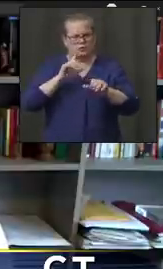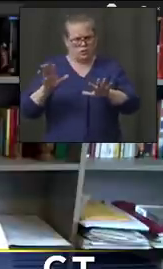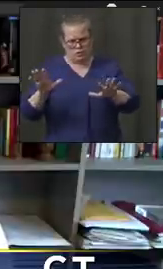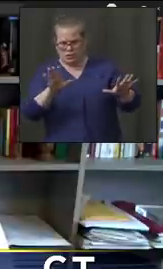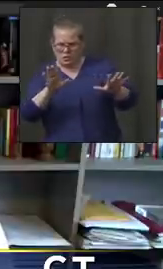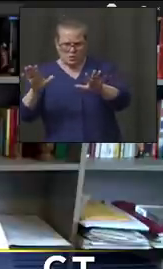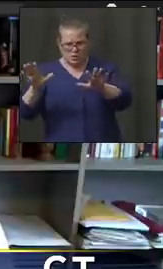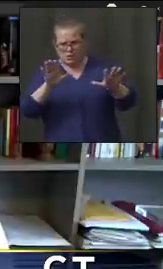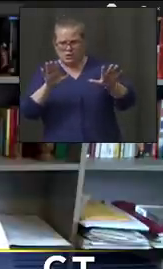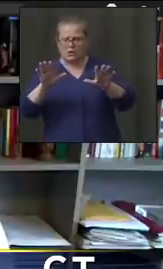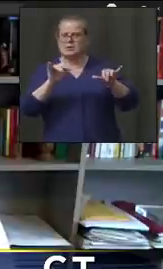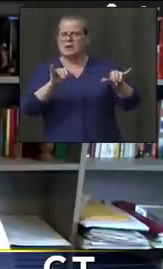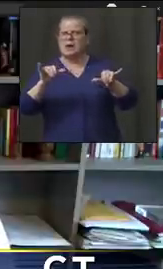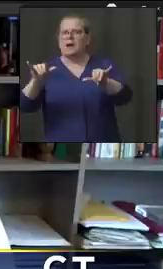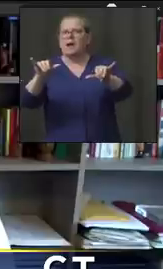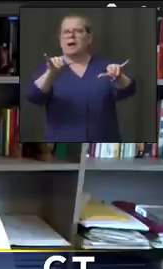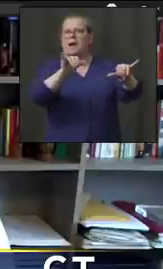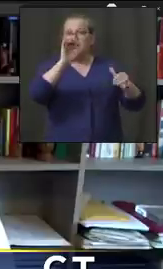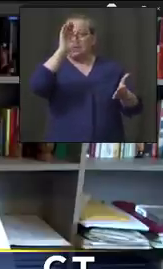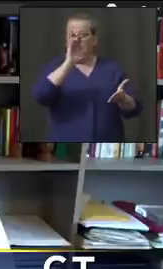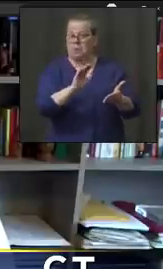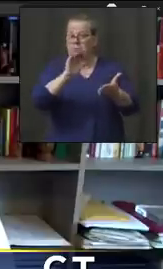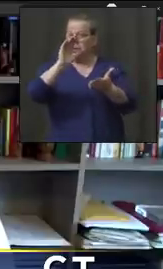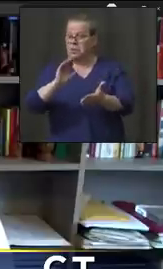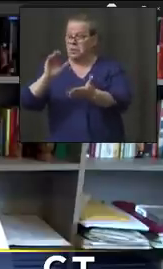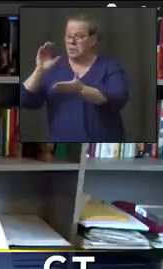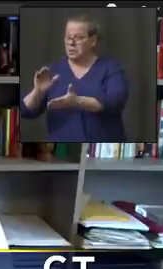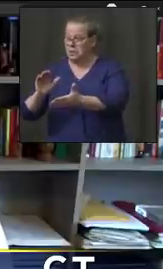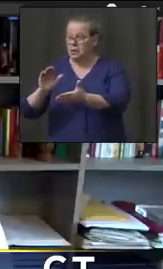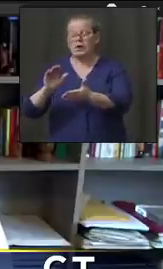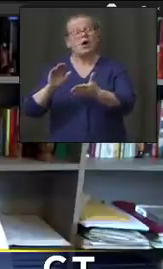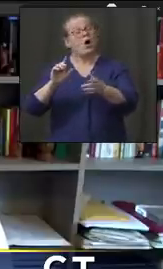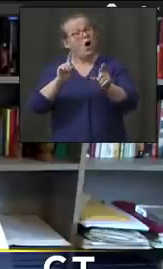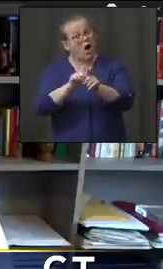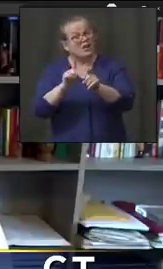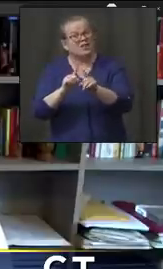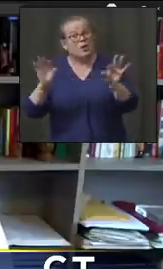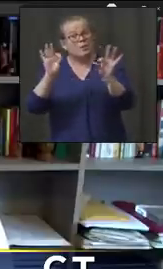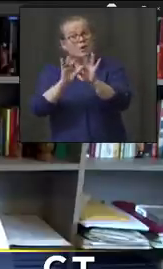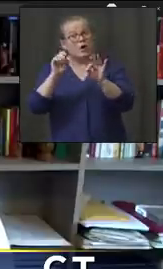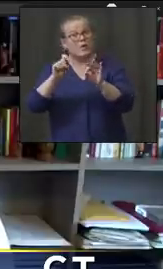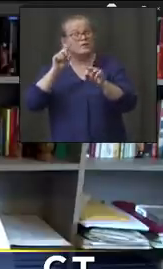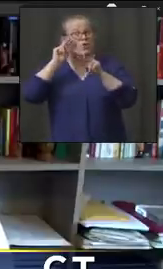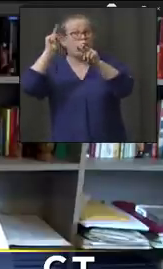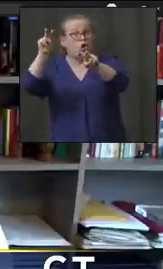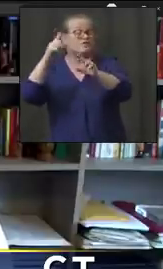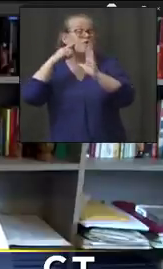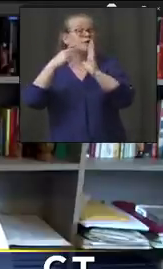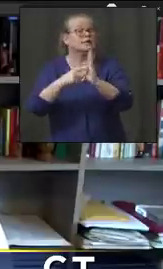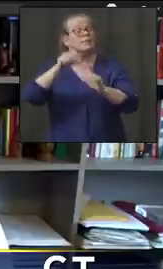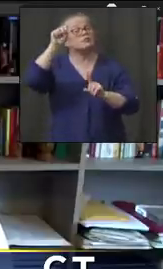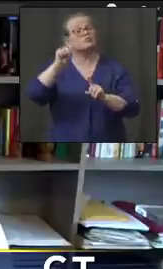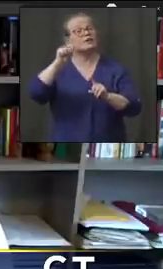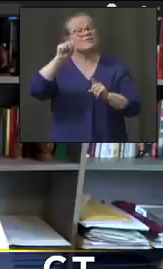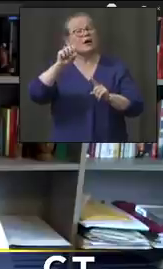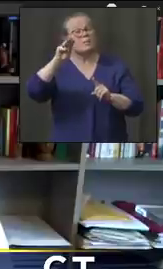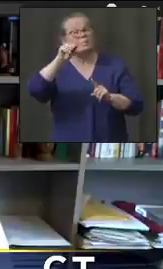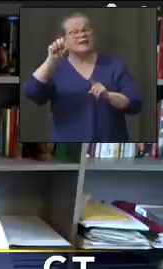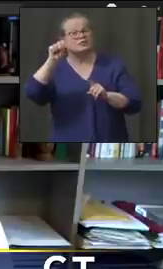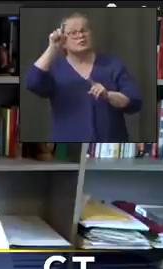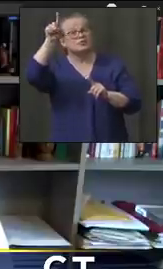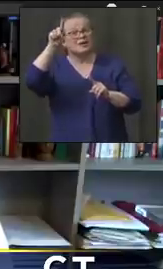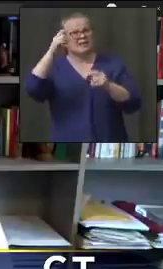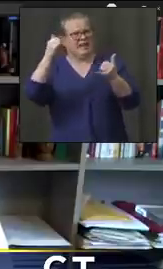very vigilant about what's happening in our neighbors. There's a recent outbreak in Springfield that will potentially influence the counties